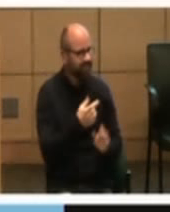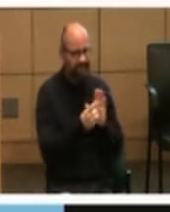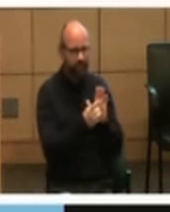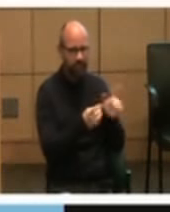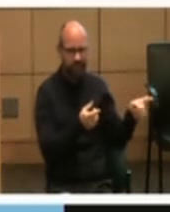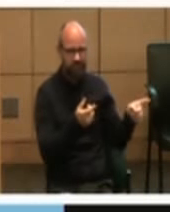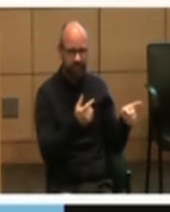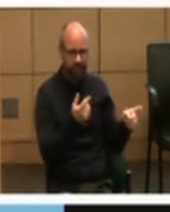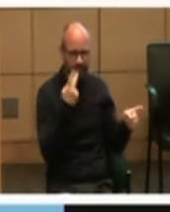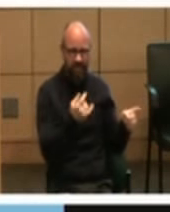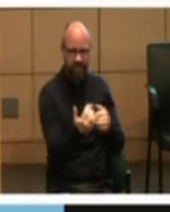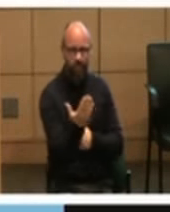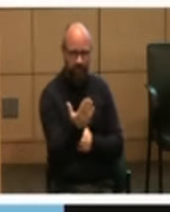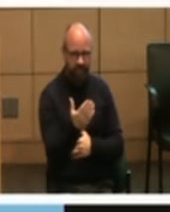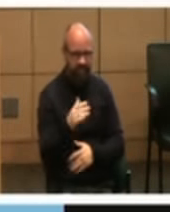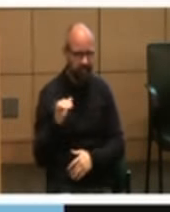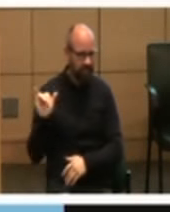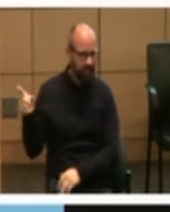Leibold discussed.